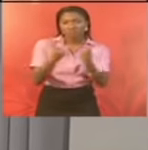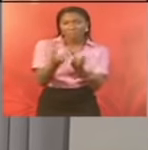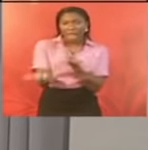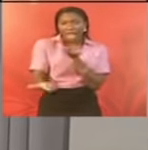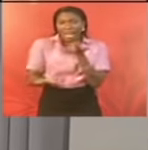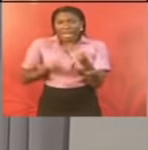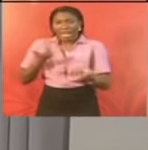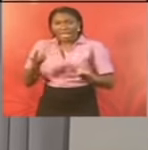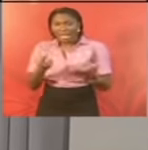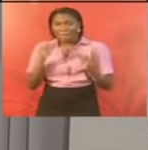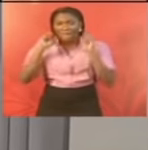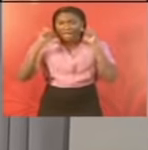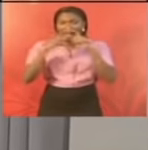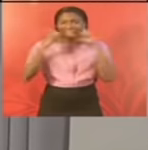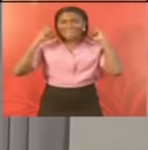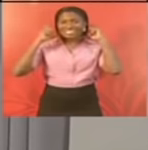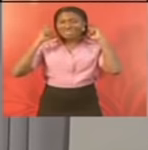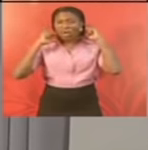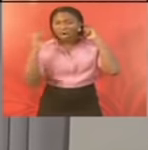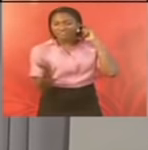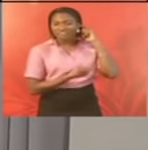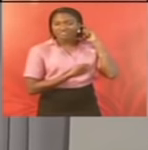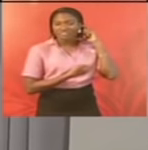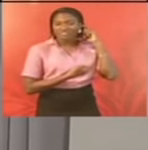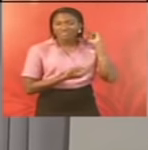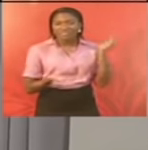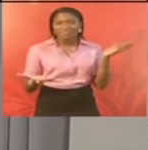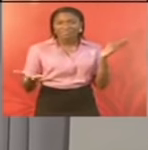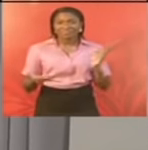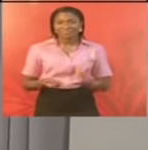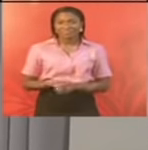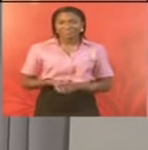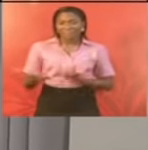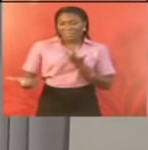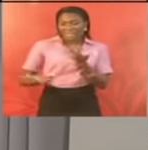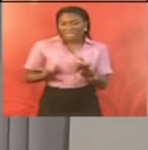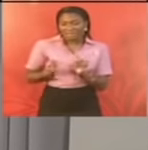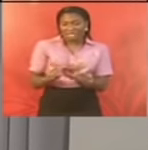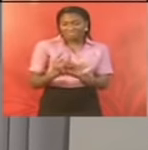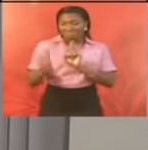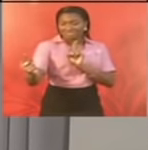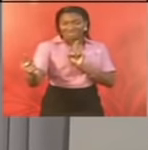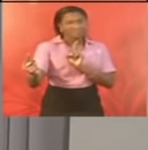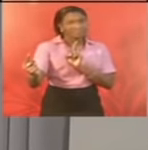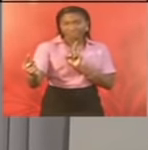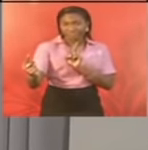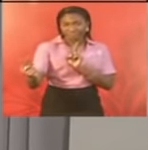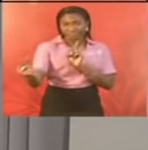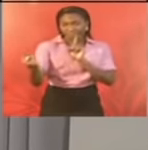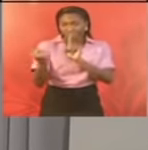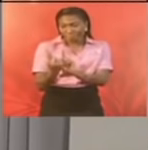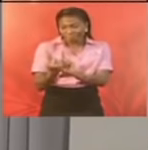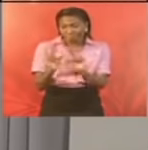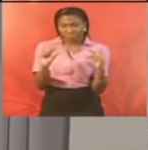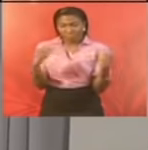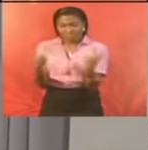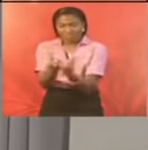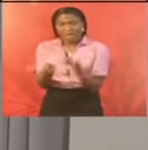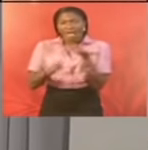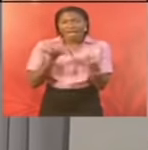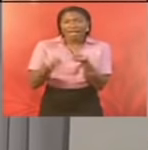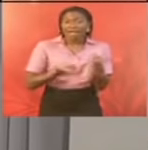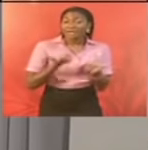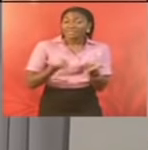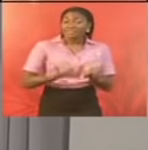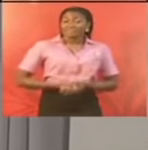are not being worn, yes, where social distancing is not being practiced.